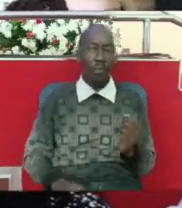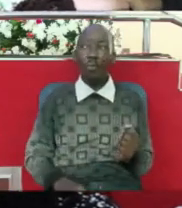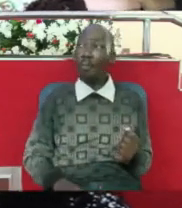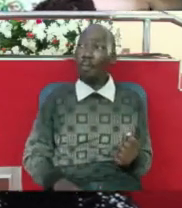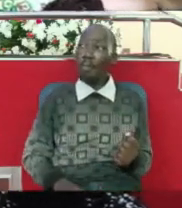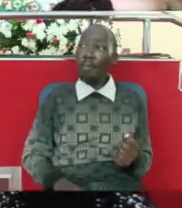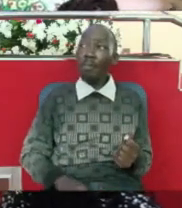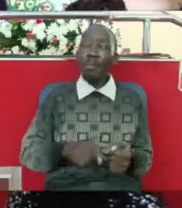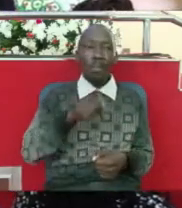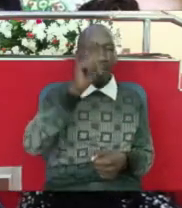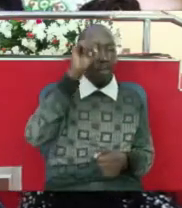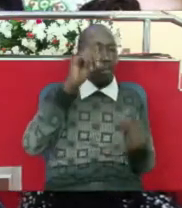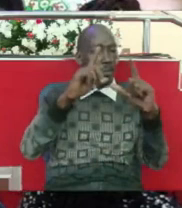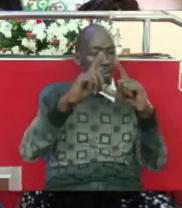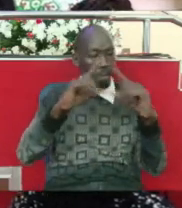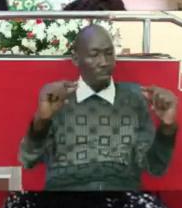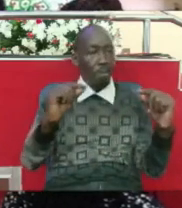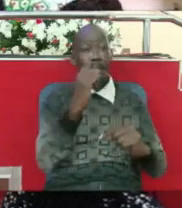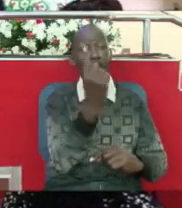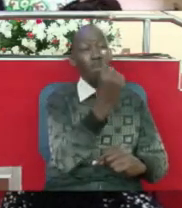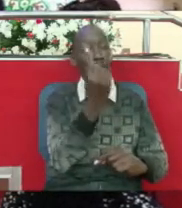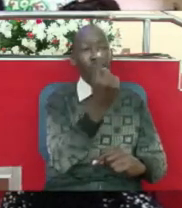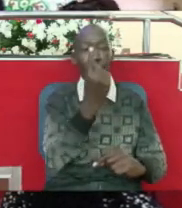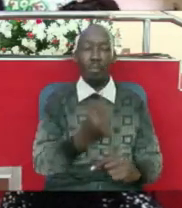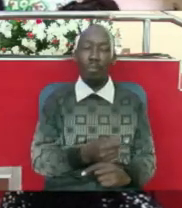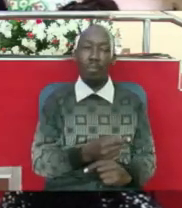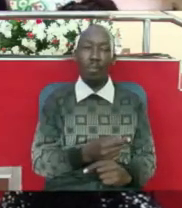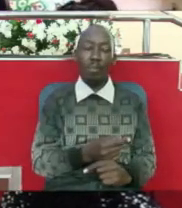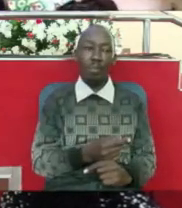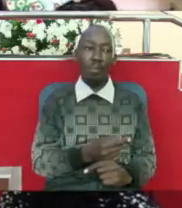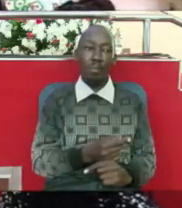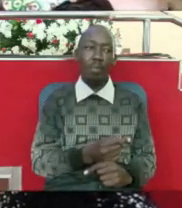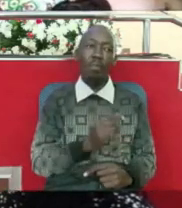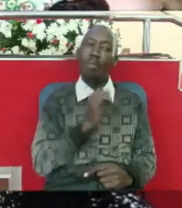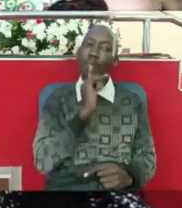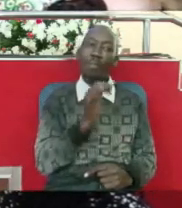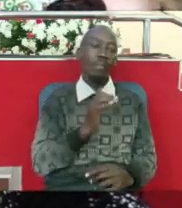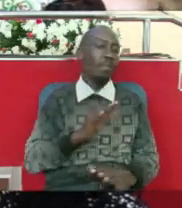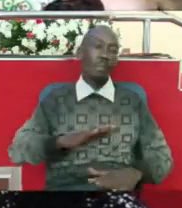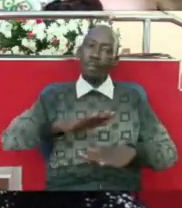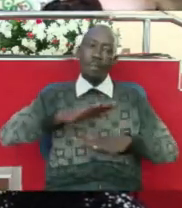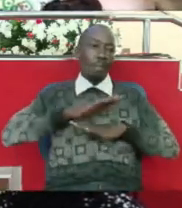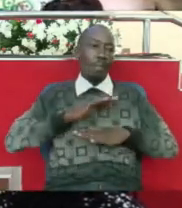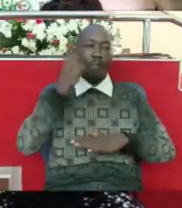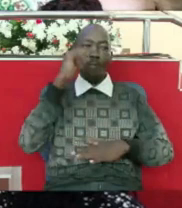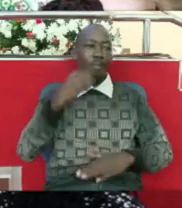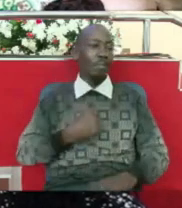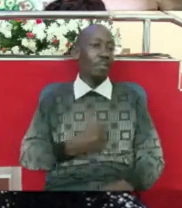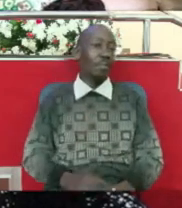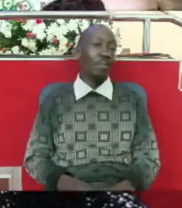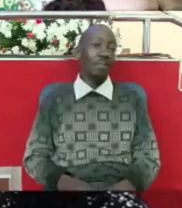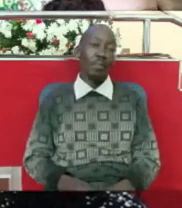siaribu, his word alone neno lake peke yake, is good enough for me. Inanitosha.